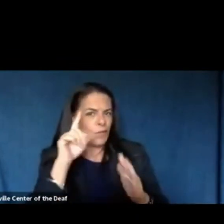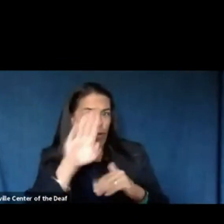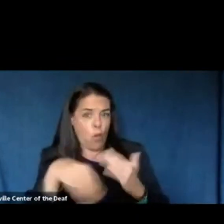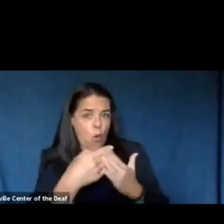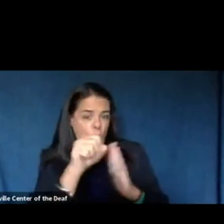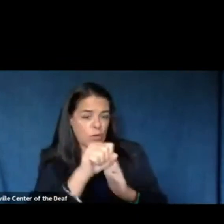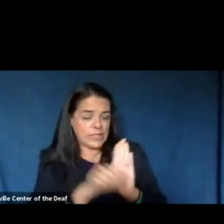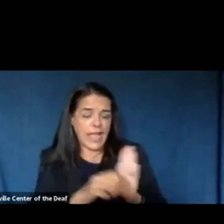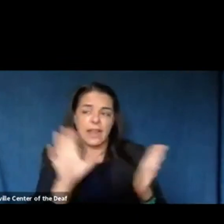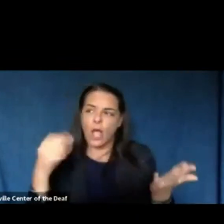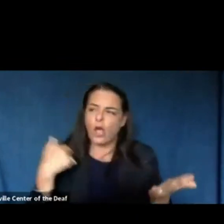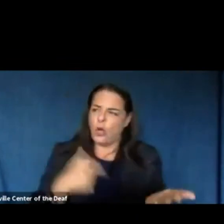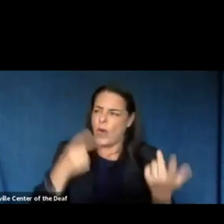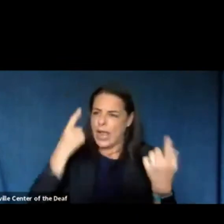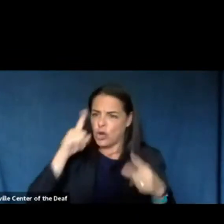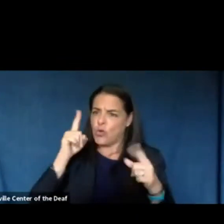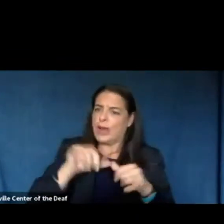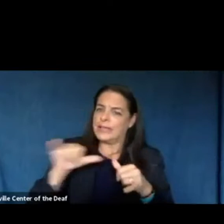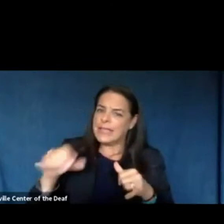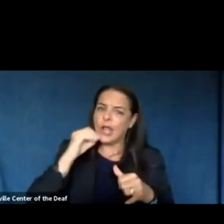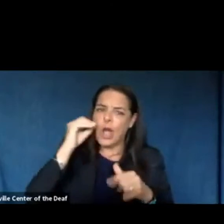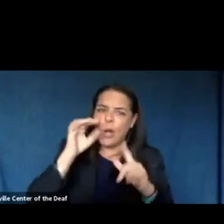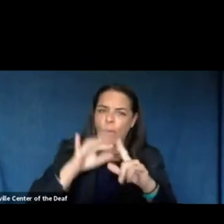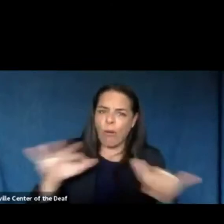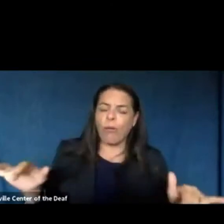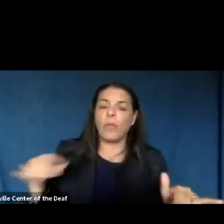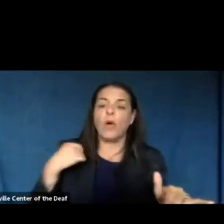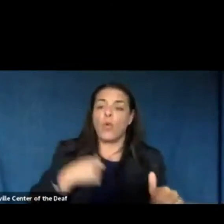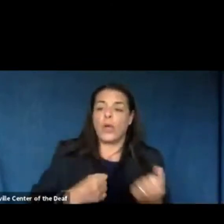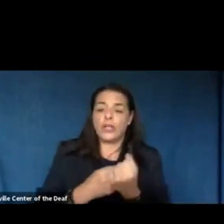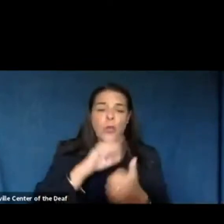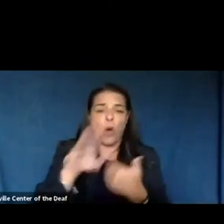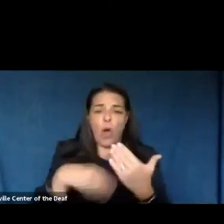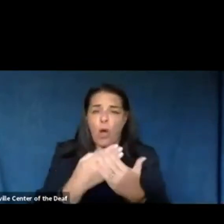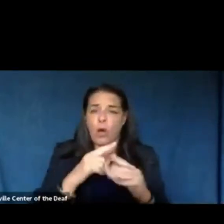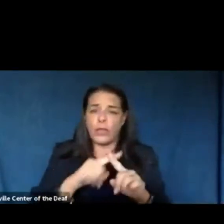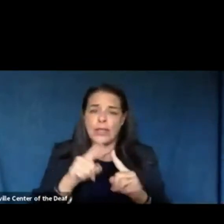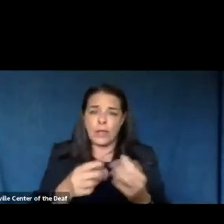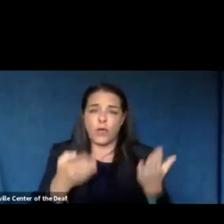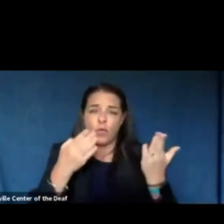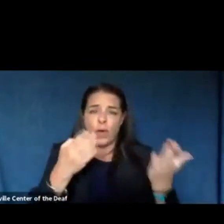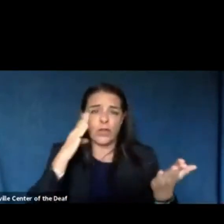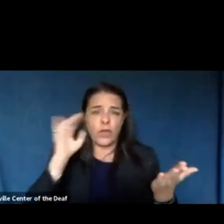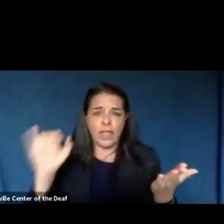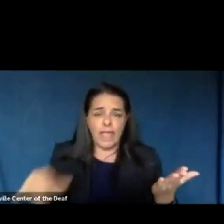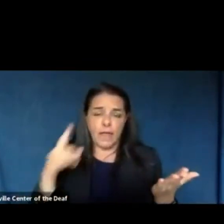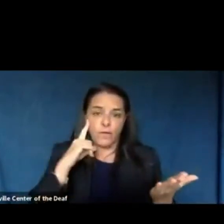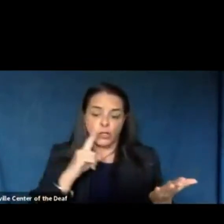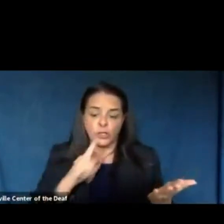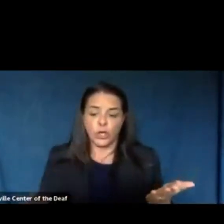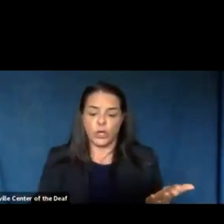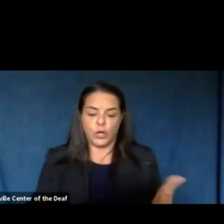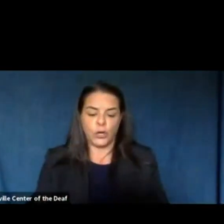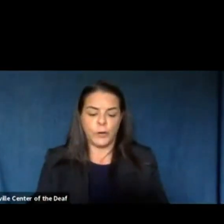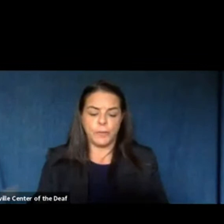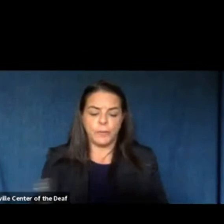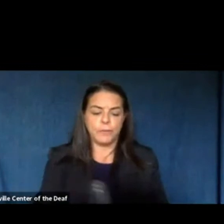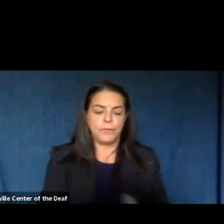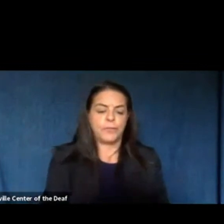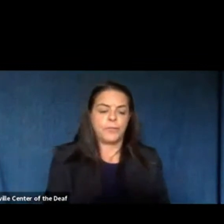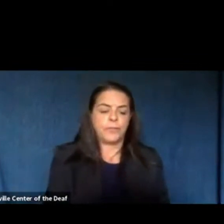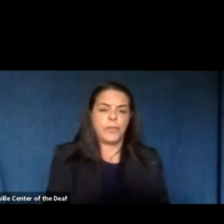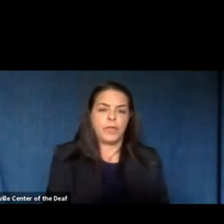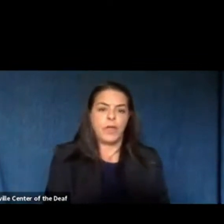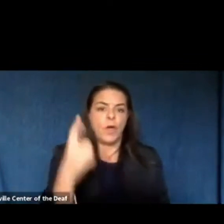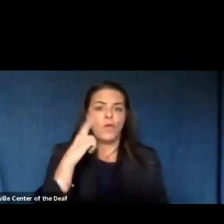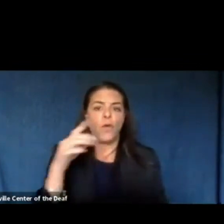possible. And we support all the recommendations that go along with that, most definitely. As far as closing things